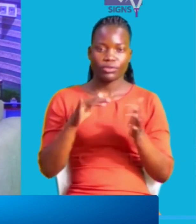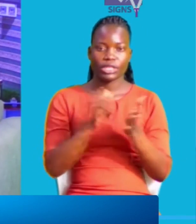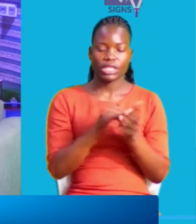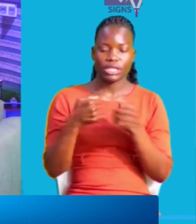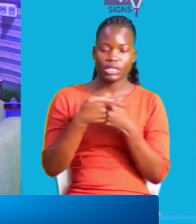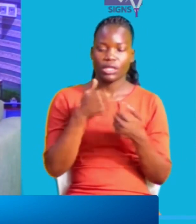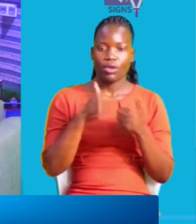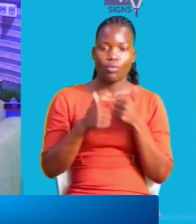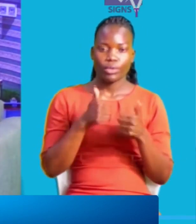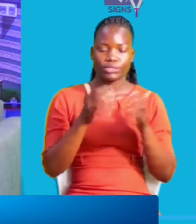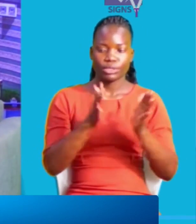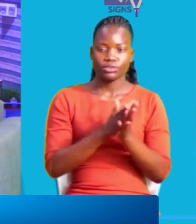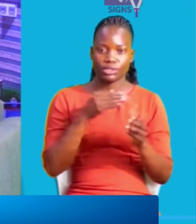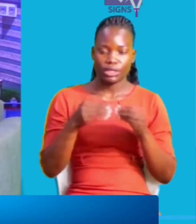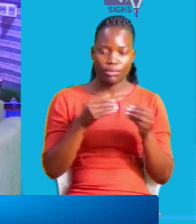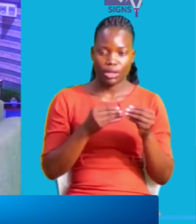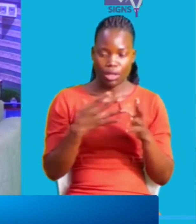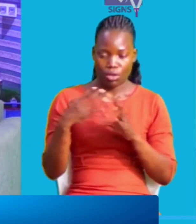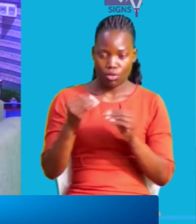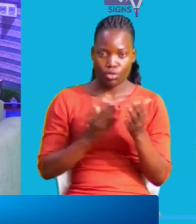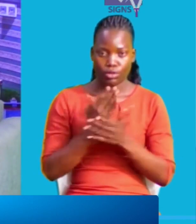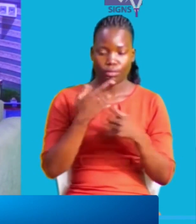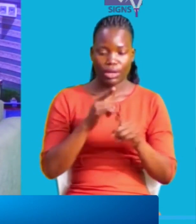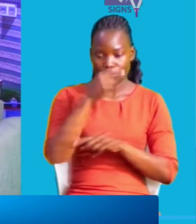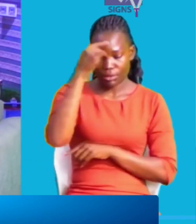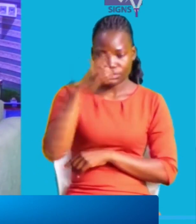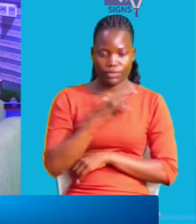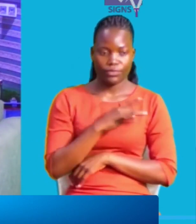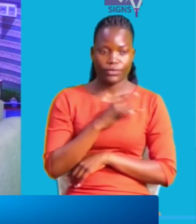challenges nyinyi mnapitia. But kwa sababu ya fear, yeah,